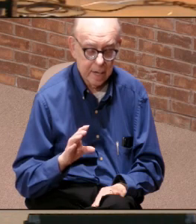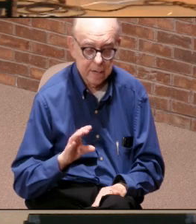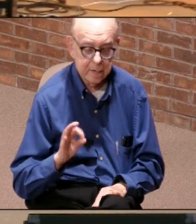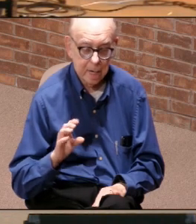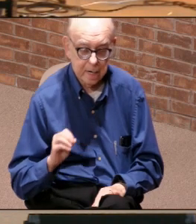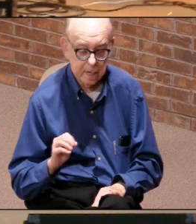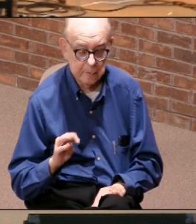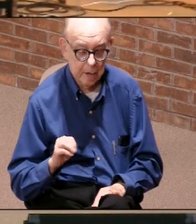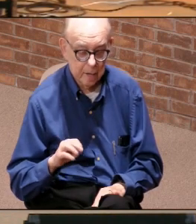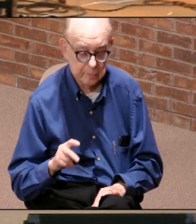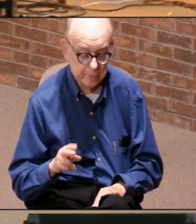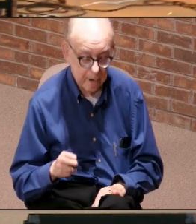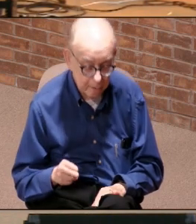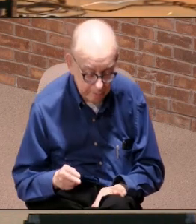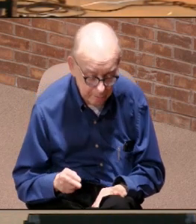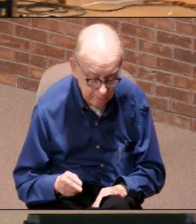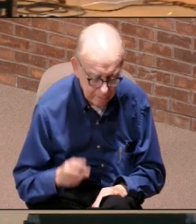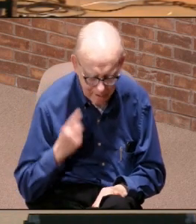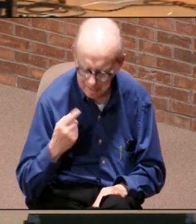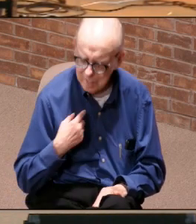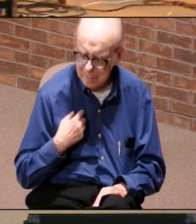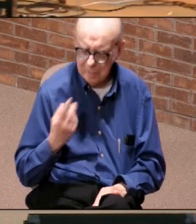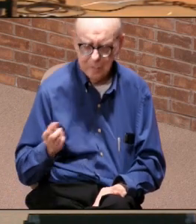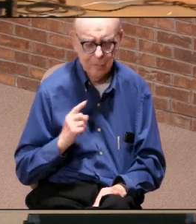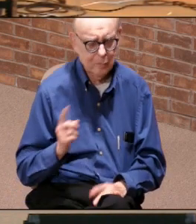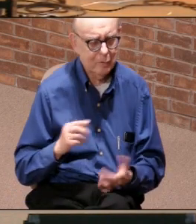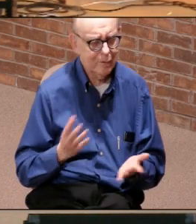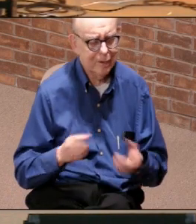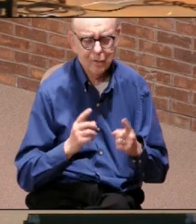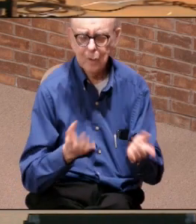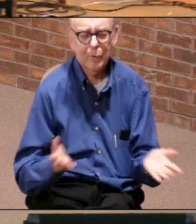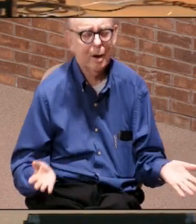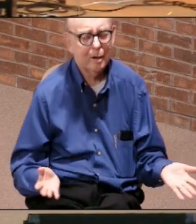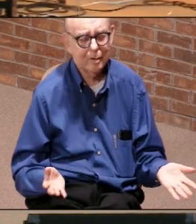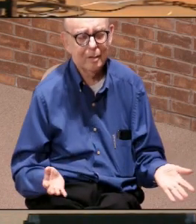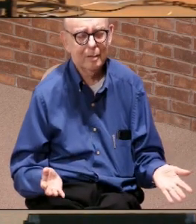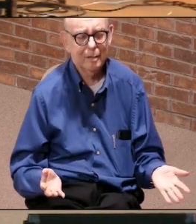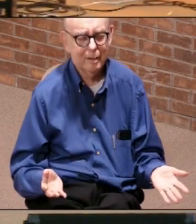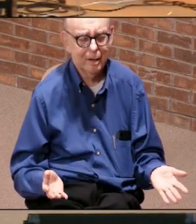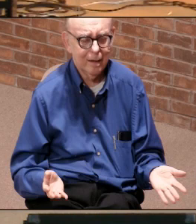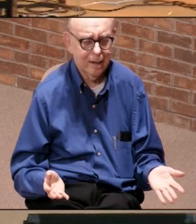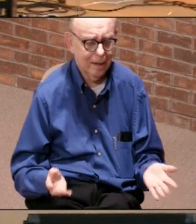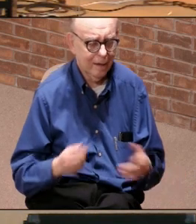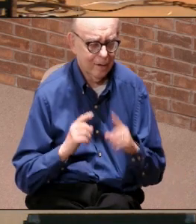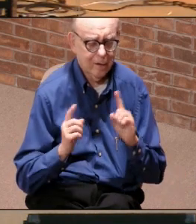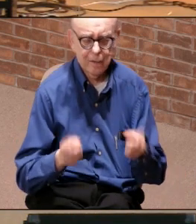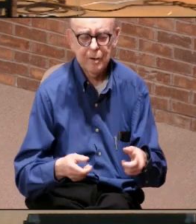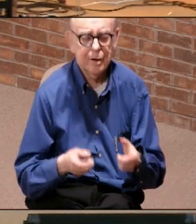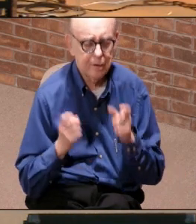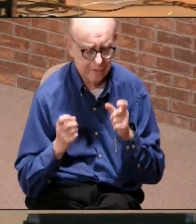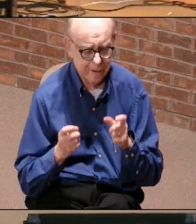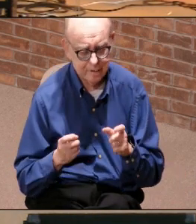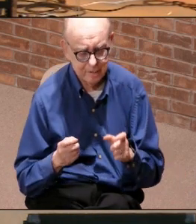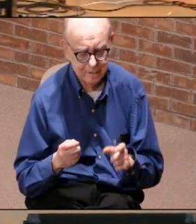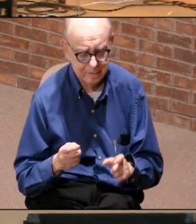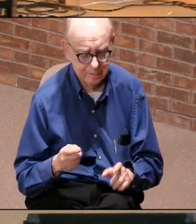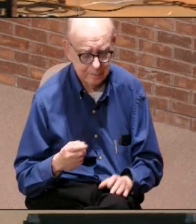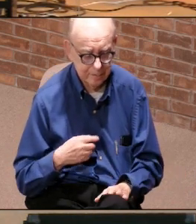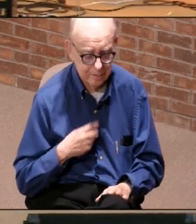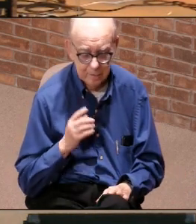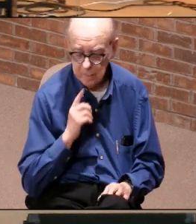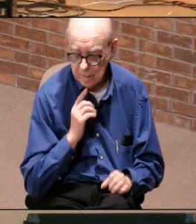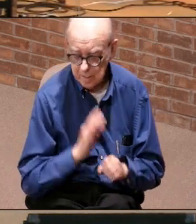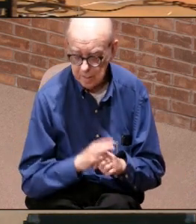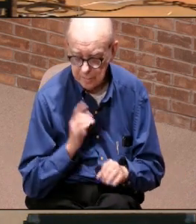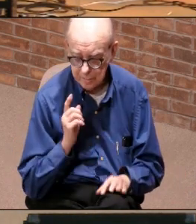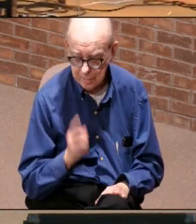hour. And I'm thinking, where are they going? Well, they're in a hurry. And I can